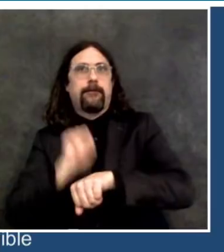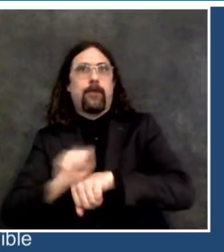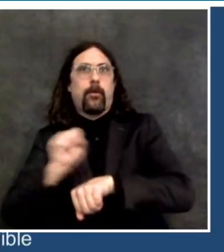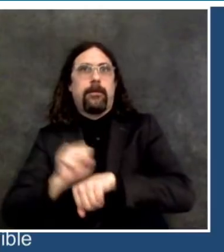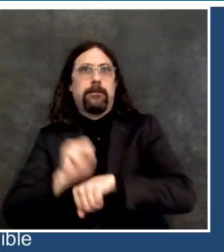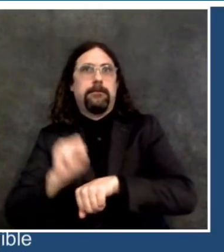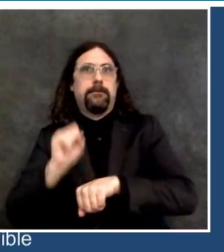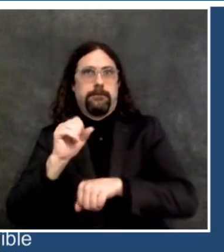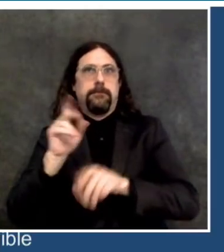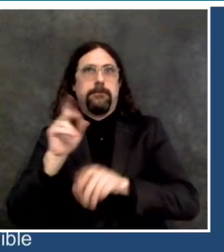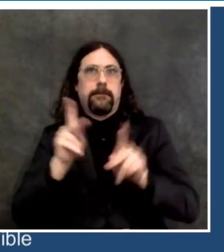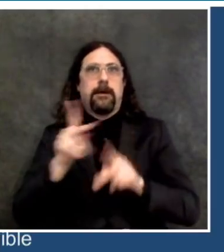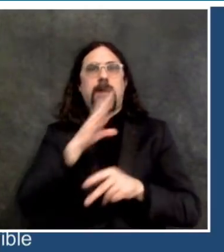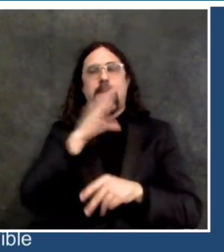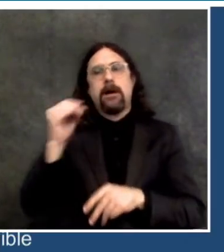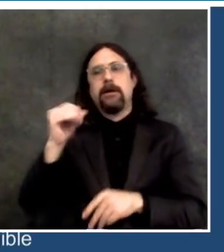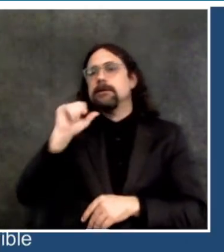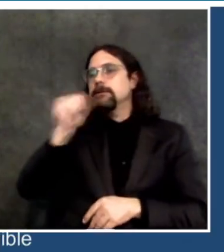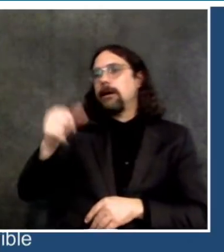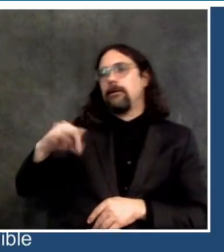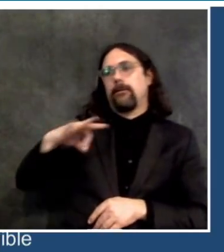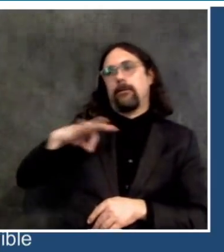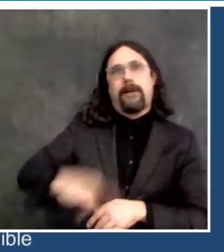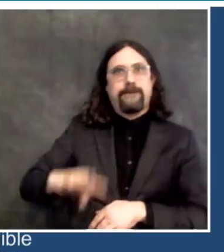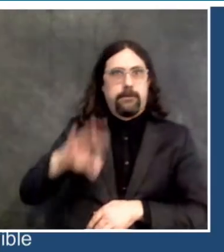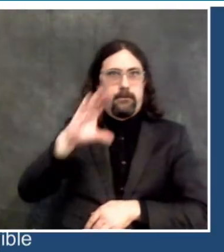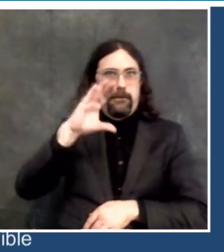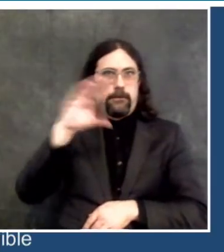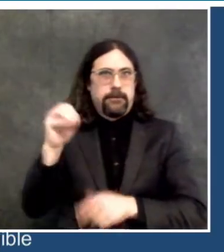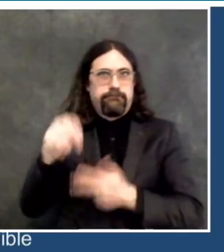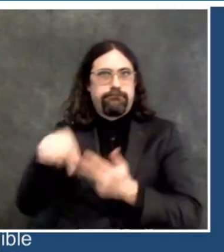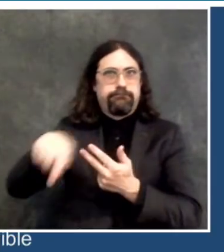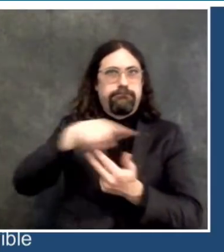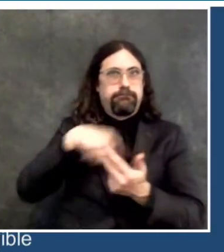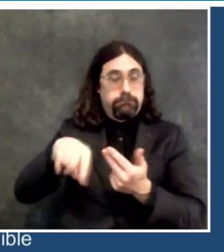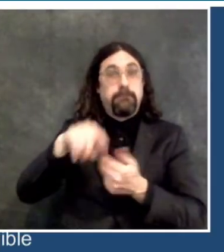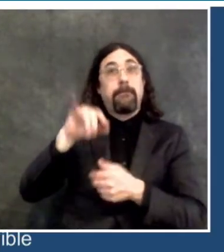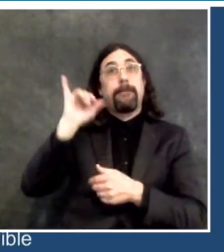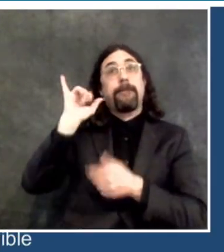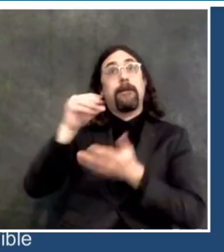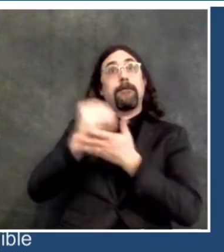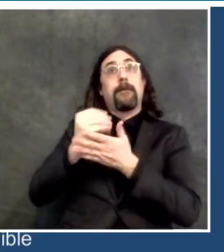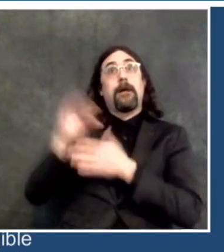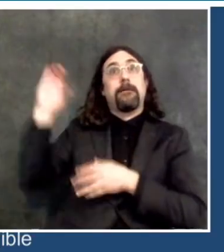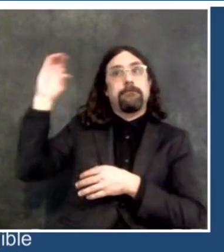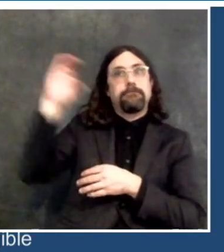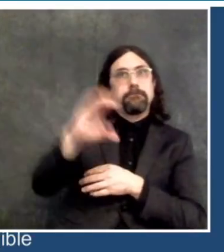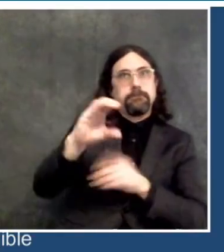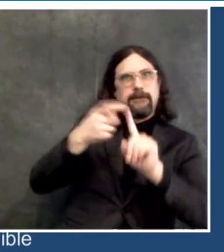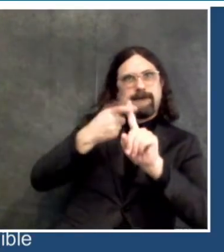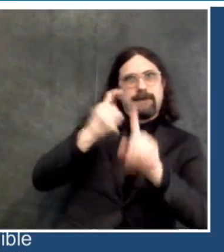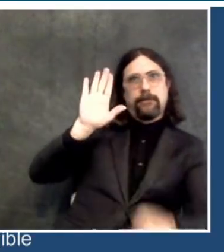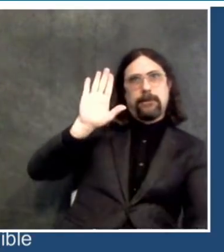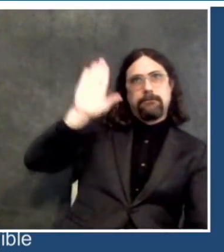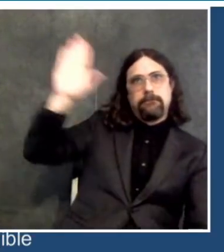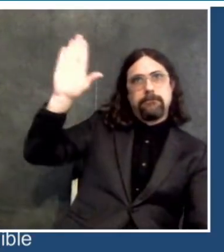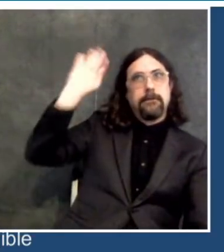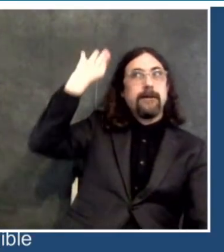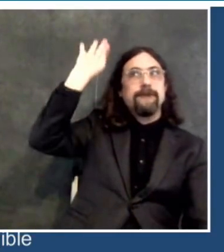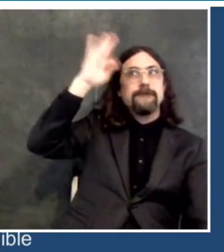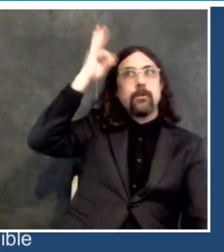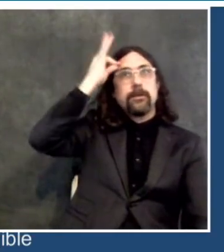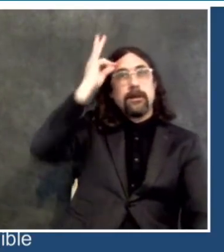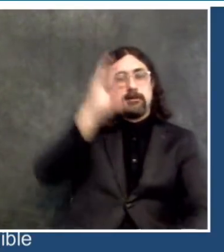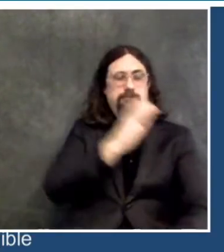last weeks. It's been horrible. You deserve this opportunity to get these loans to keep afloat, build